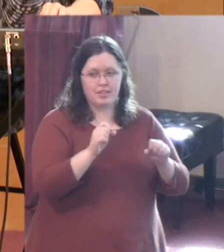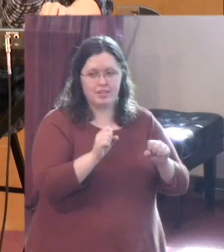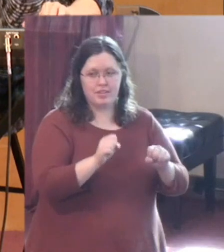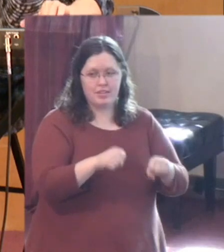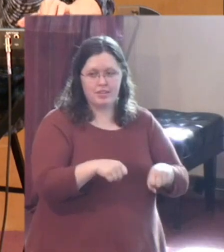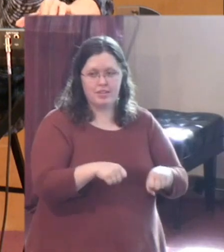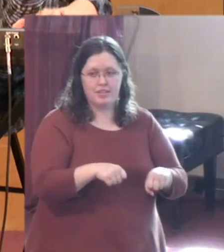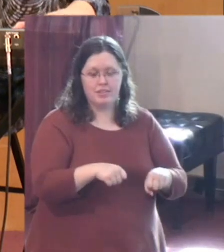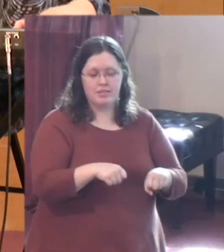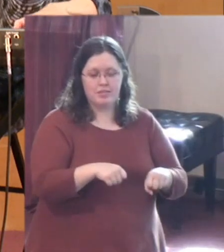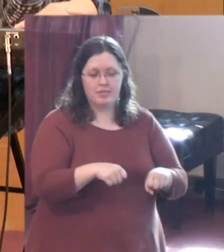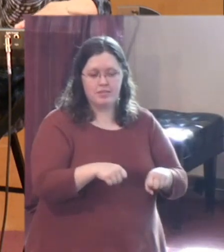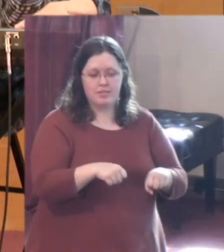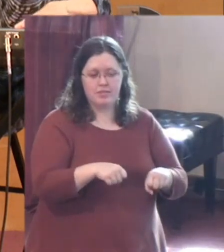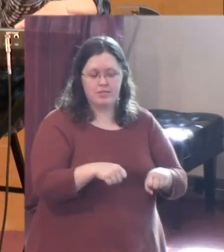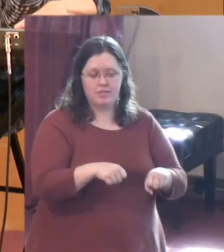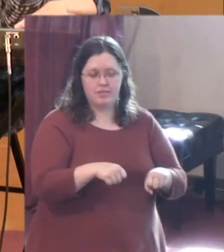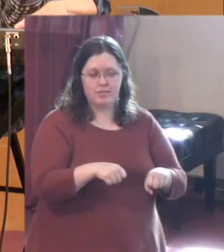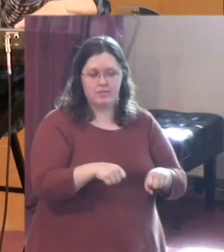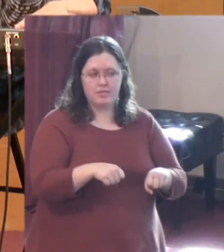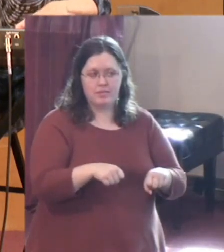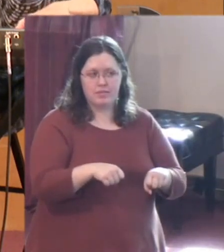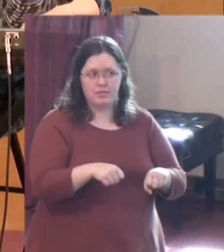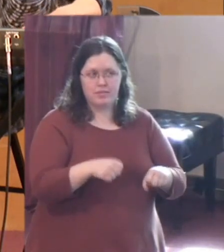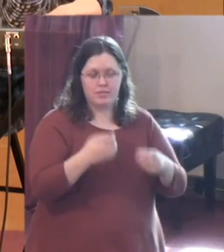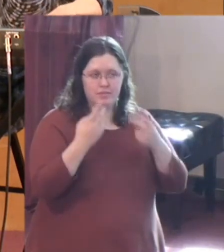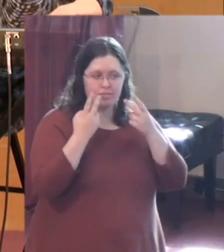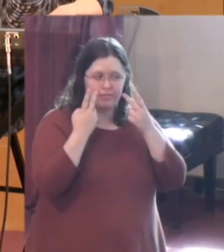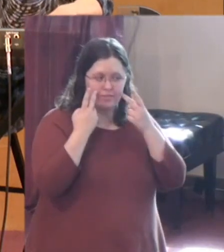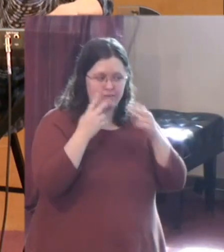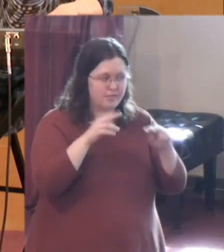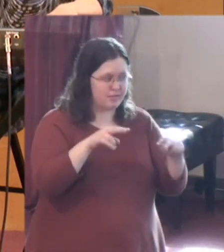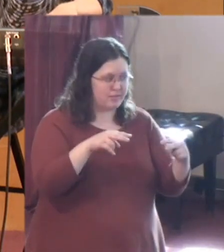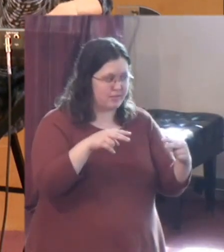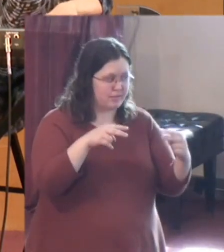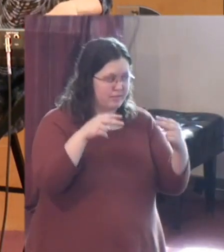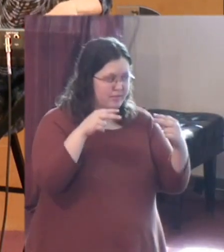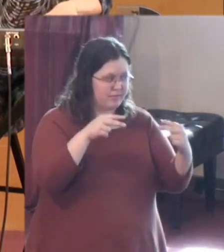love upon this face.